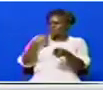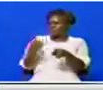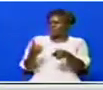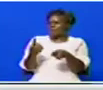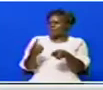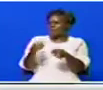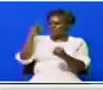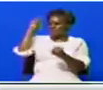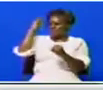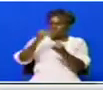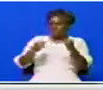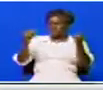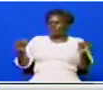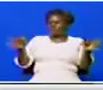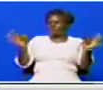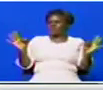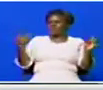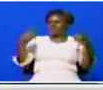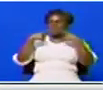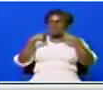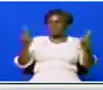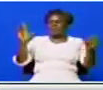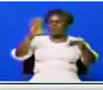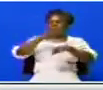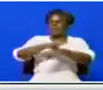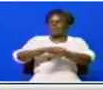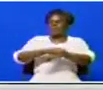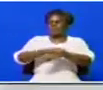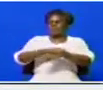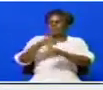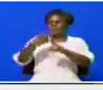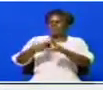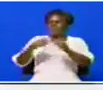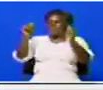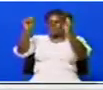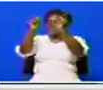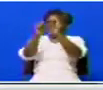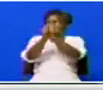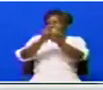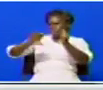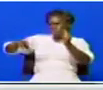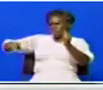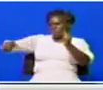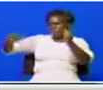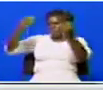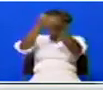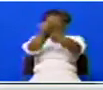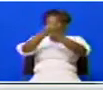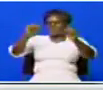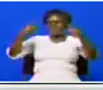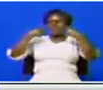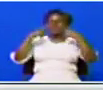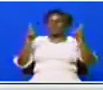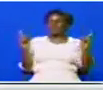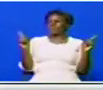the final or the official result they've received are from 10 constituencies as far as the presidential results is